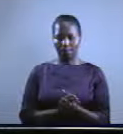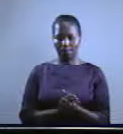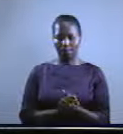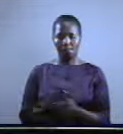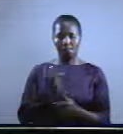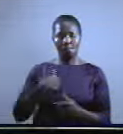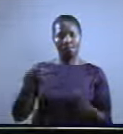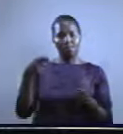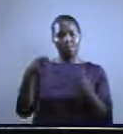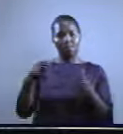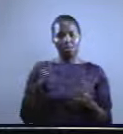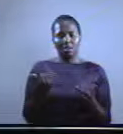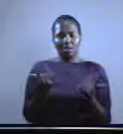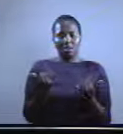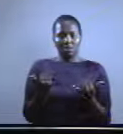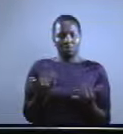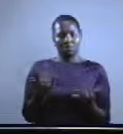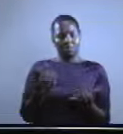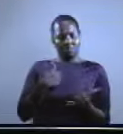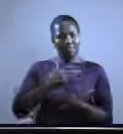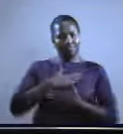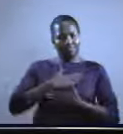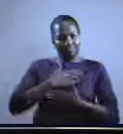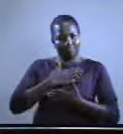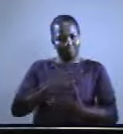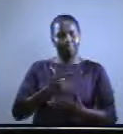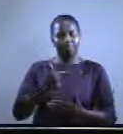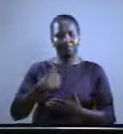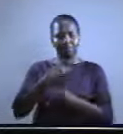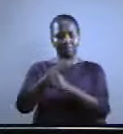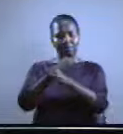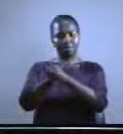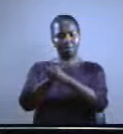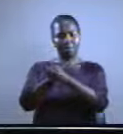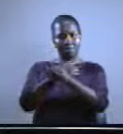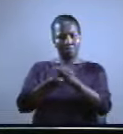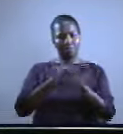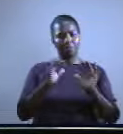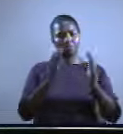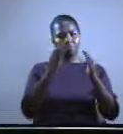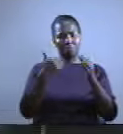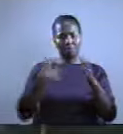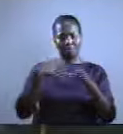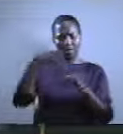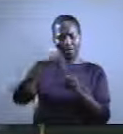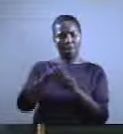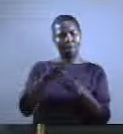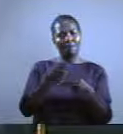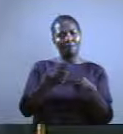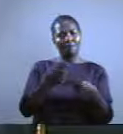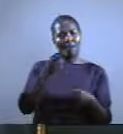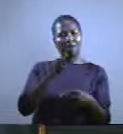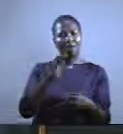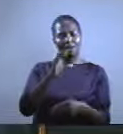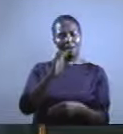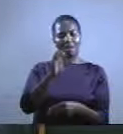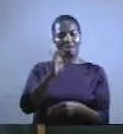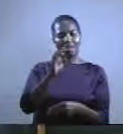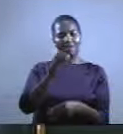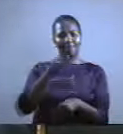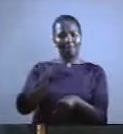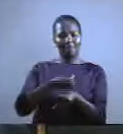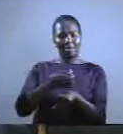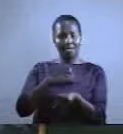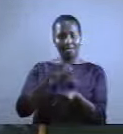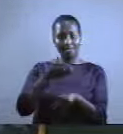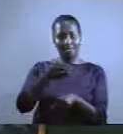Honourable Speaker, it is with immense pride that I congratulate Orlando Pirates for reaching the CAF Champions League final that